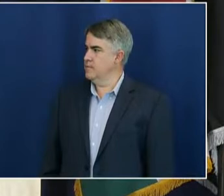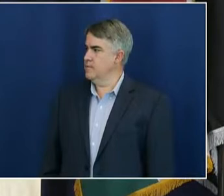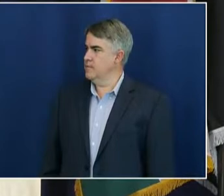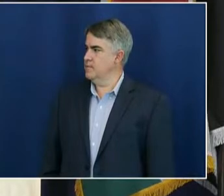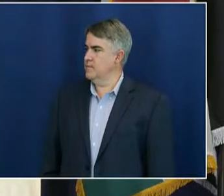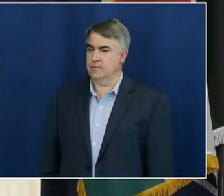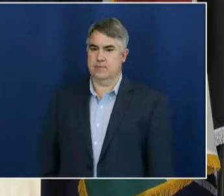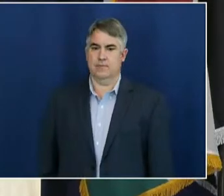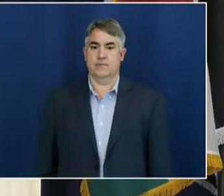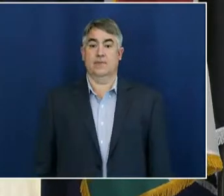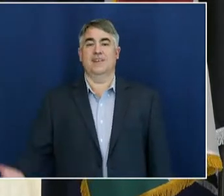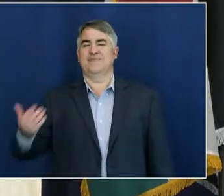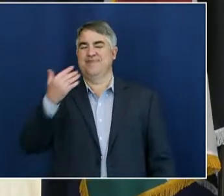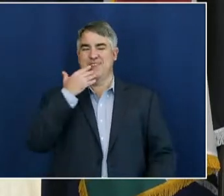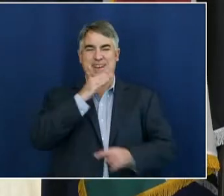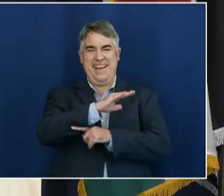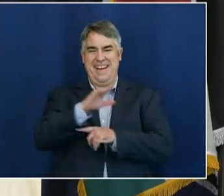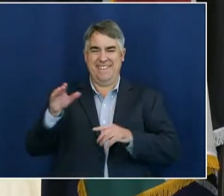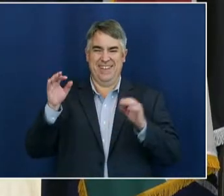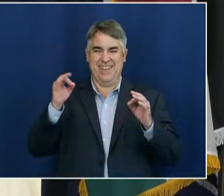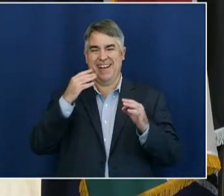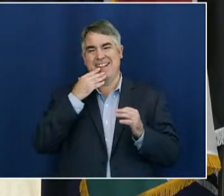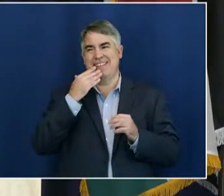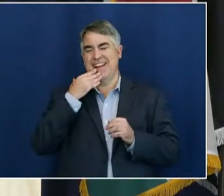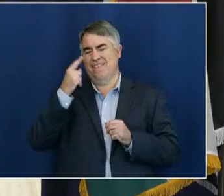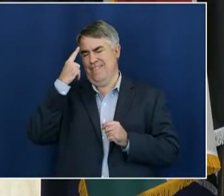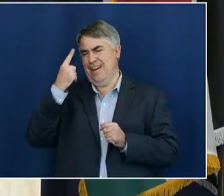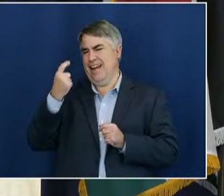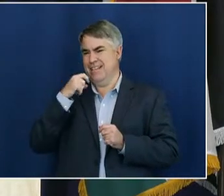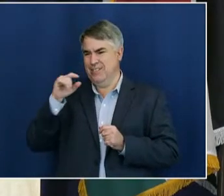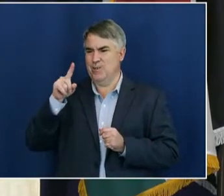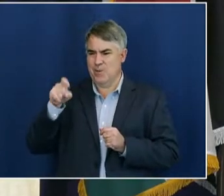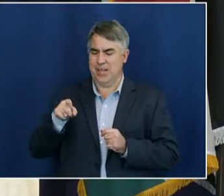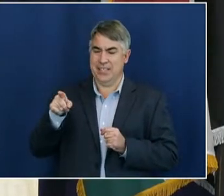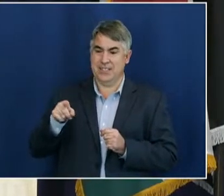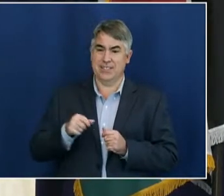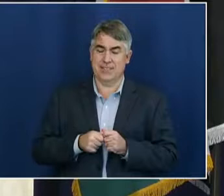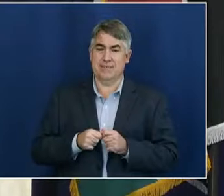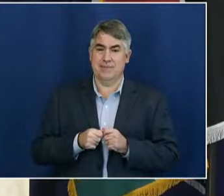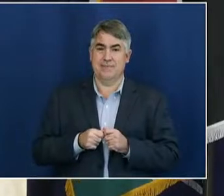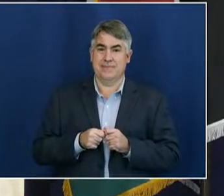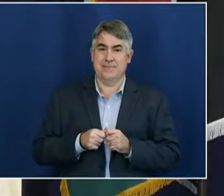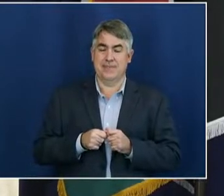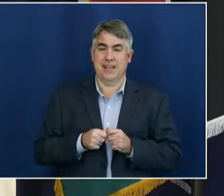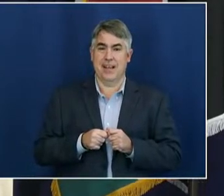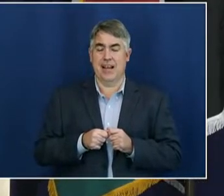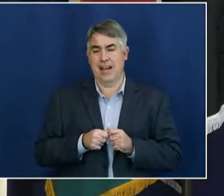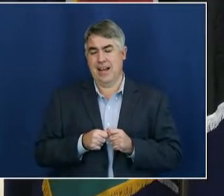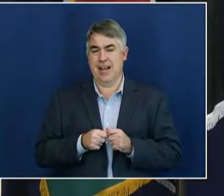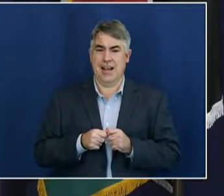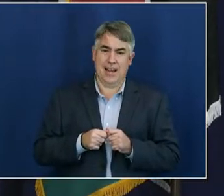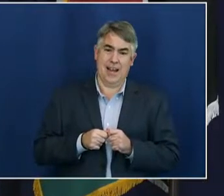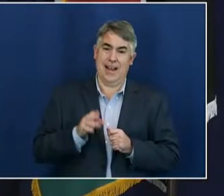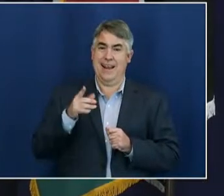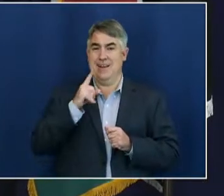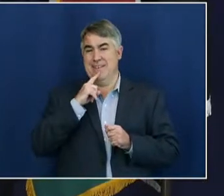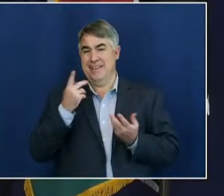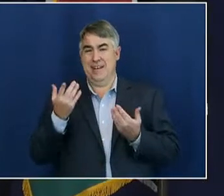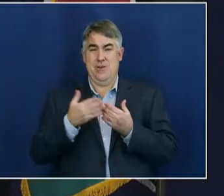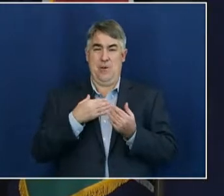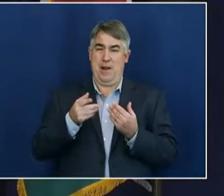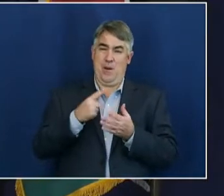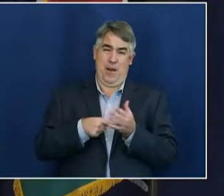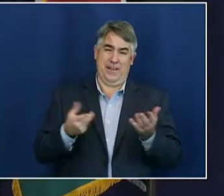Good afternoon, and thank you for that question. No matter what the state did, some people will think they did it too